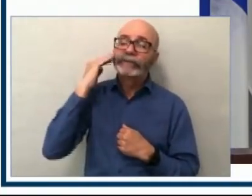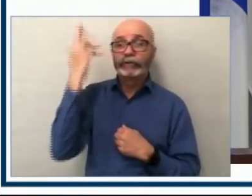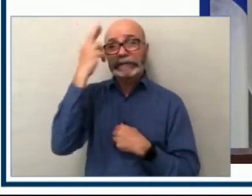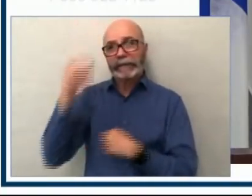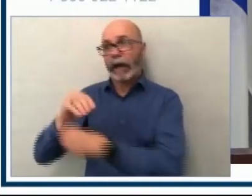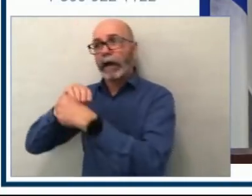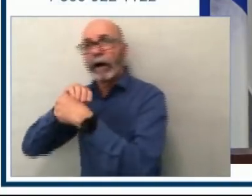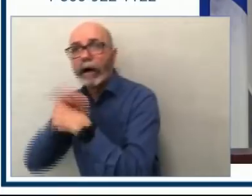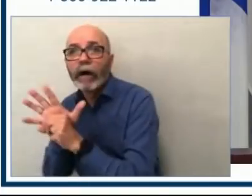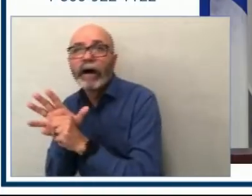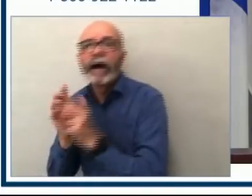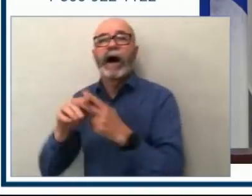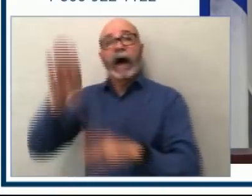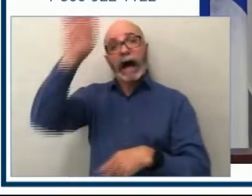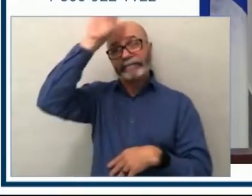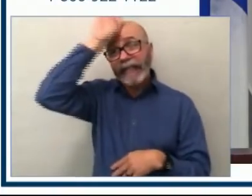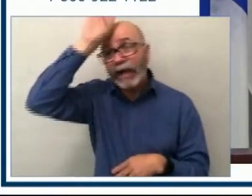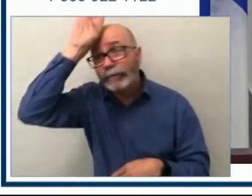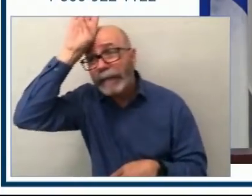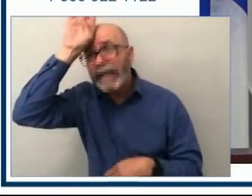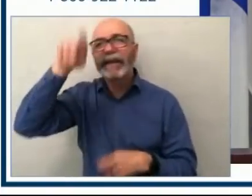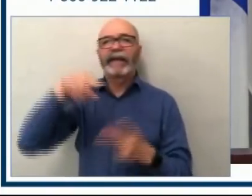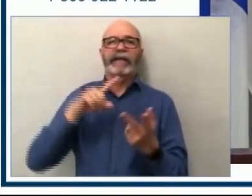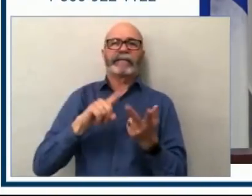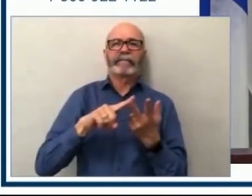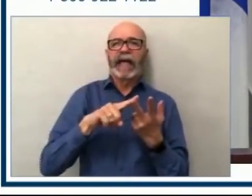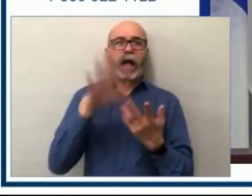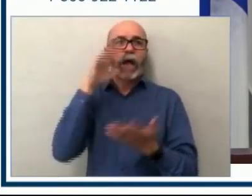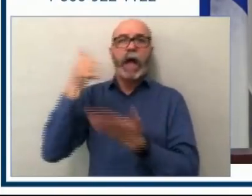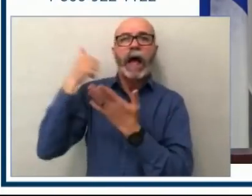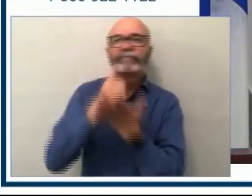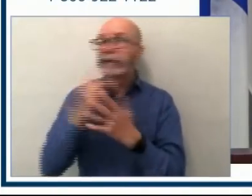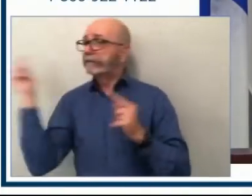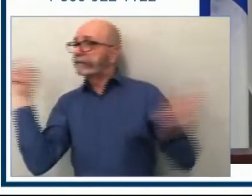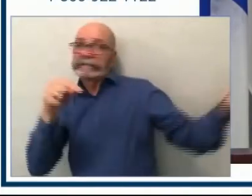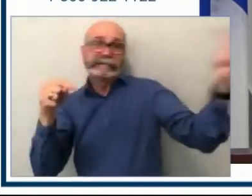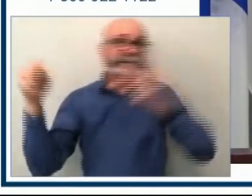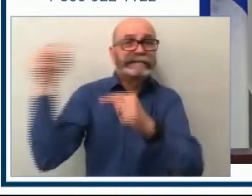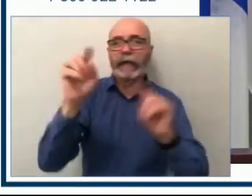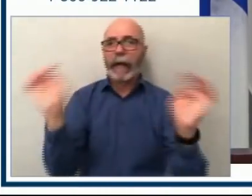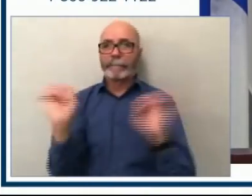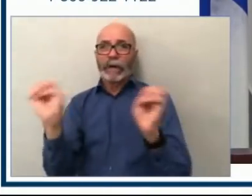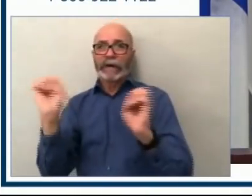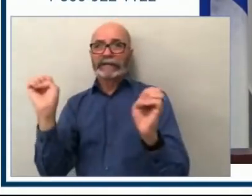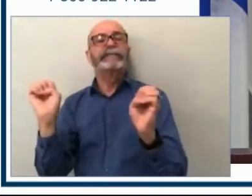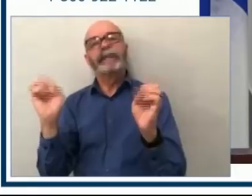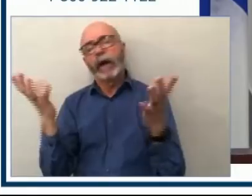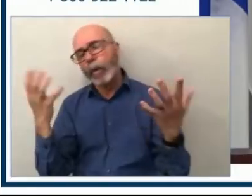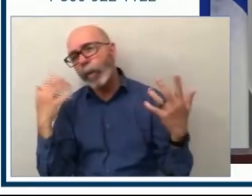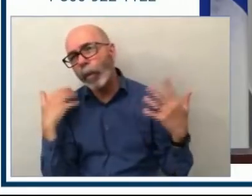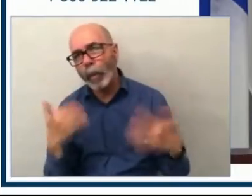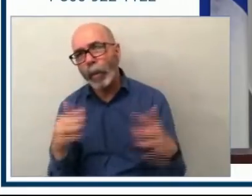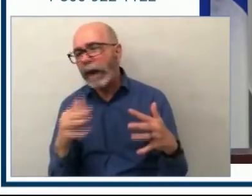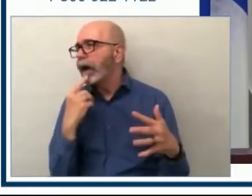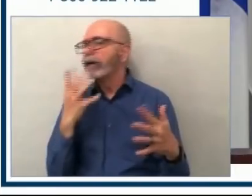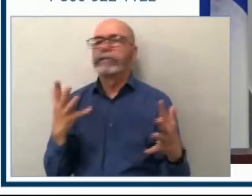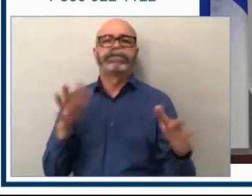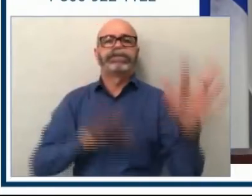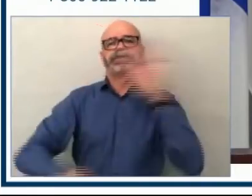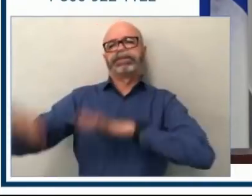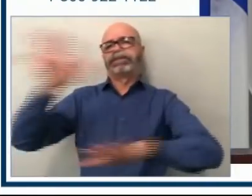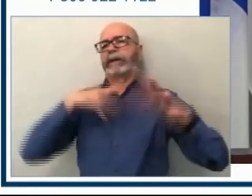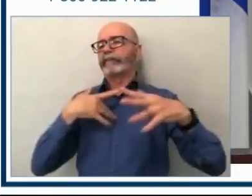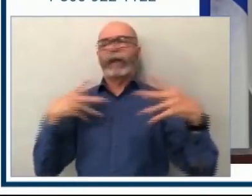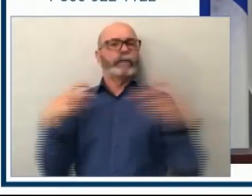out doing some of that emergency calls have been prevented from doing that. My understanding is now that